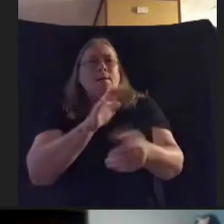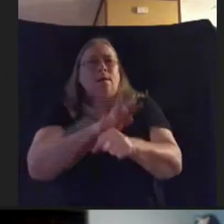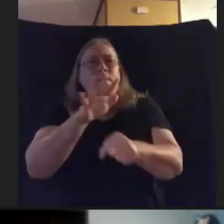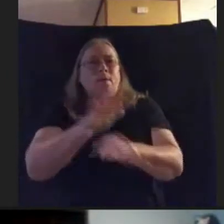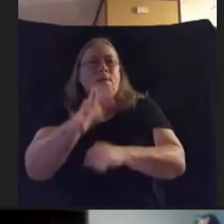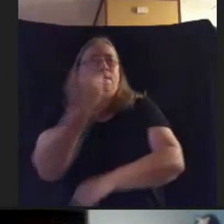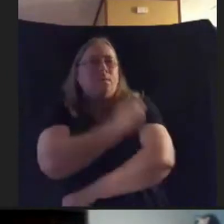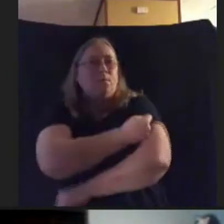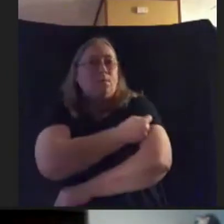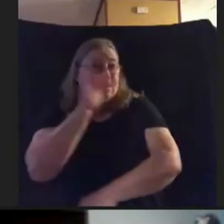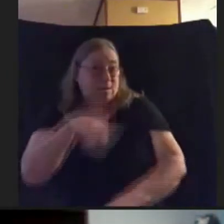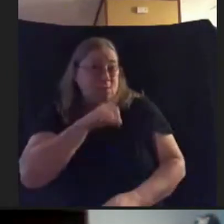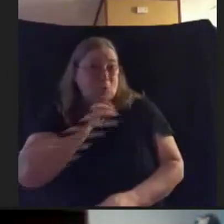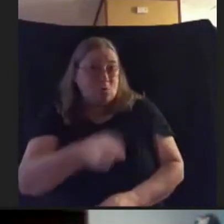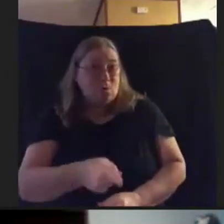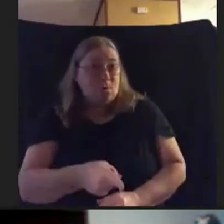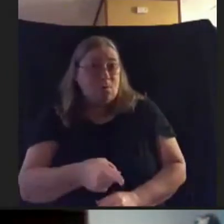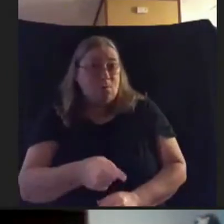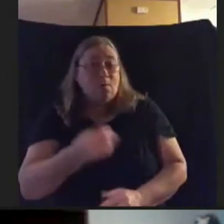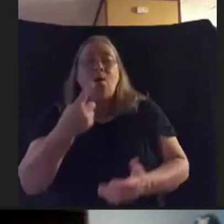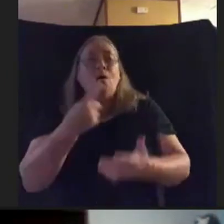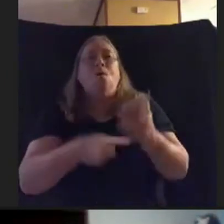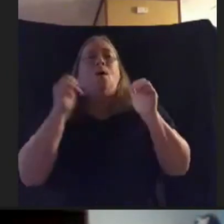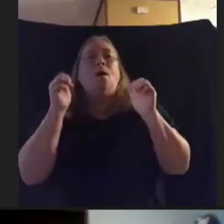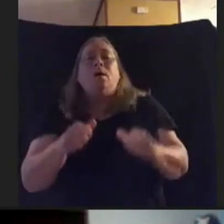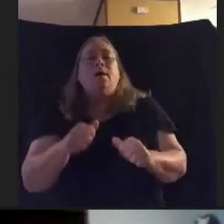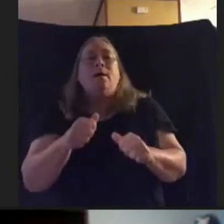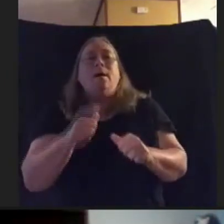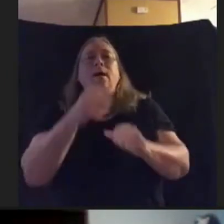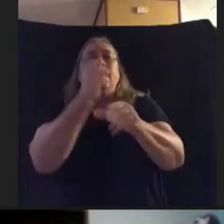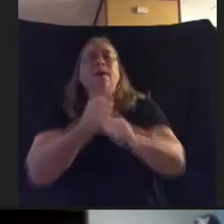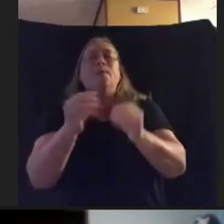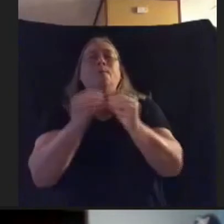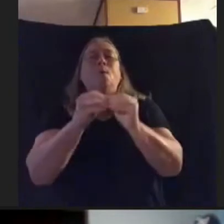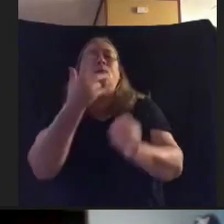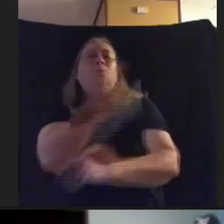this true? And when can they expect a new shipment?